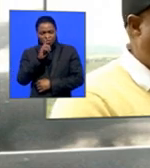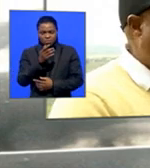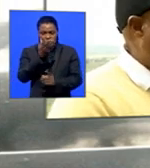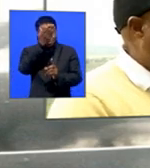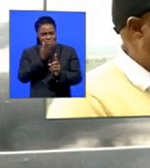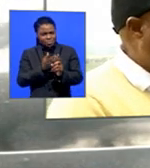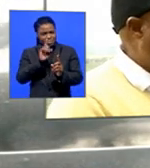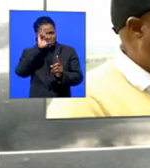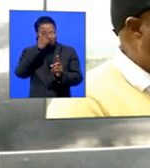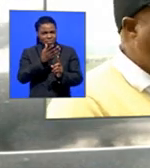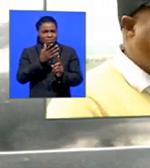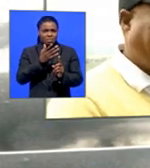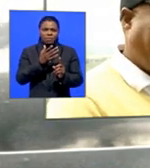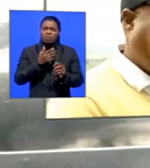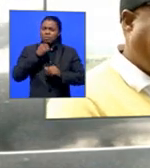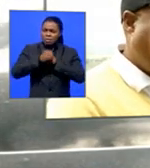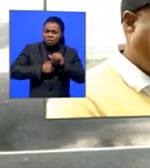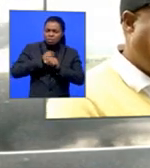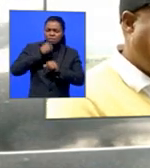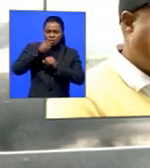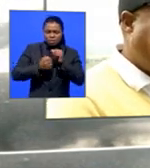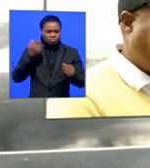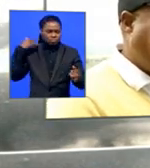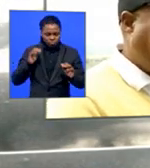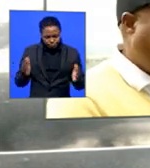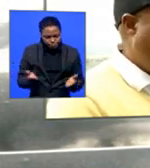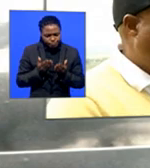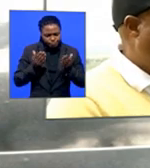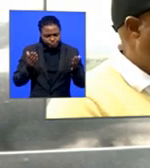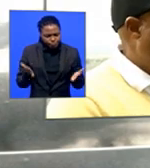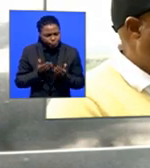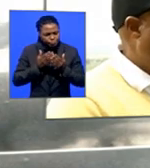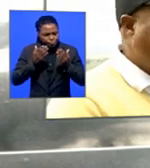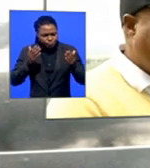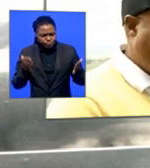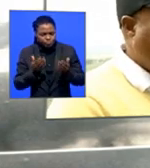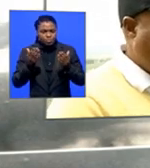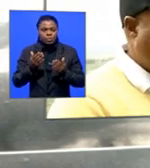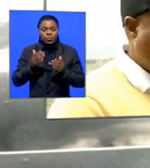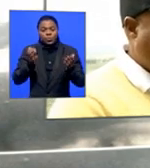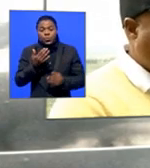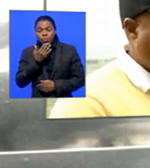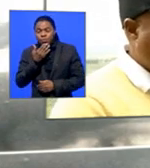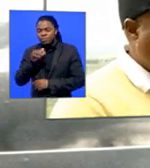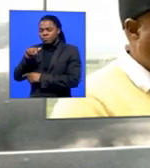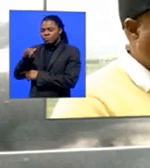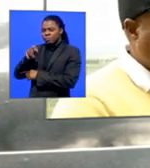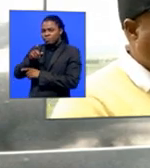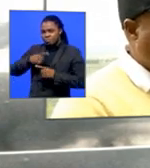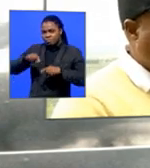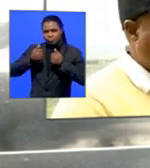product of years of nurturing by the leadership of the African National